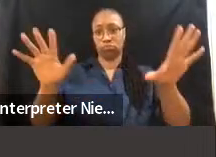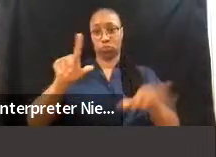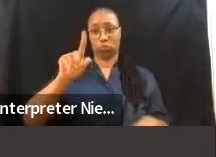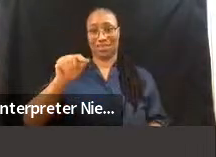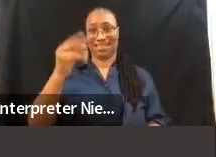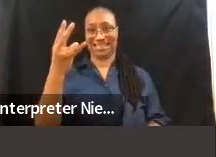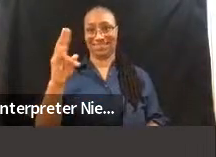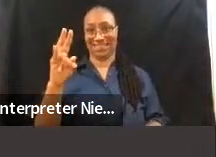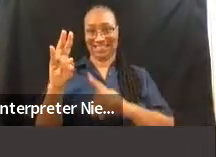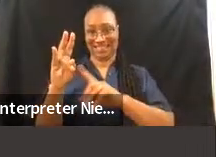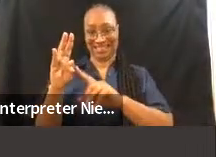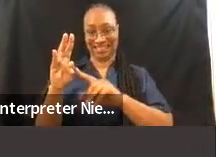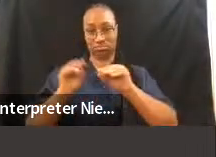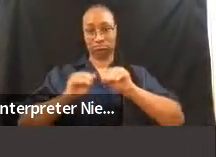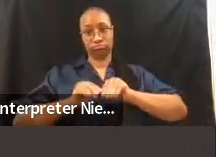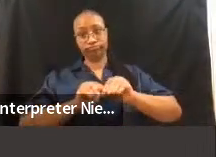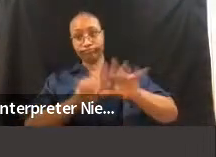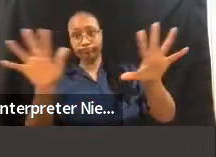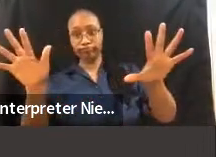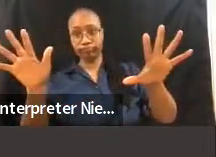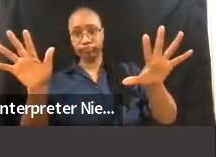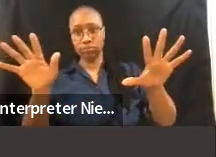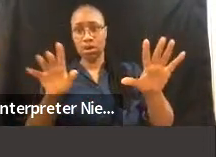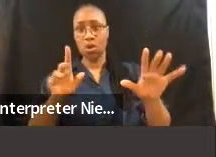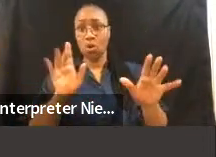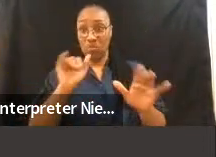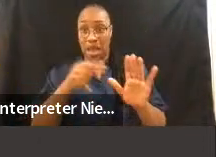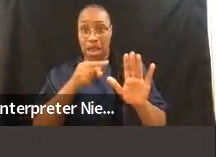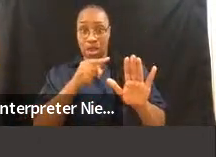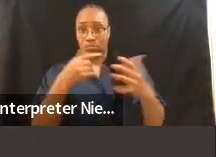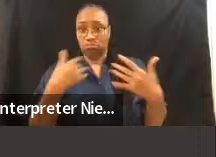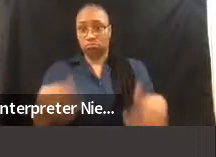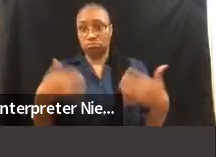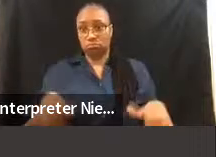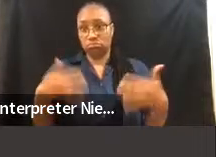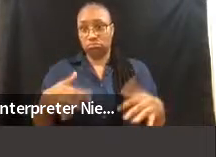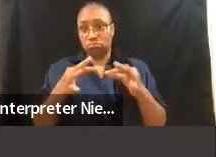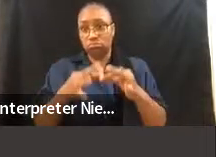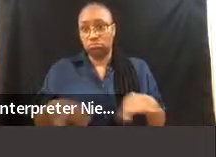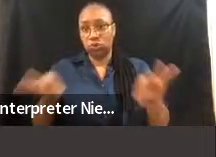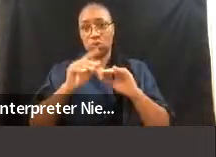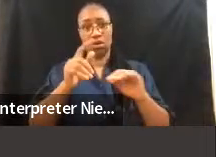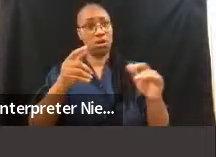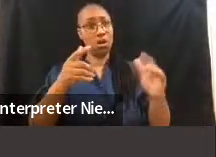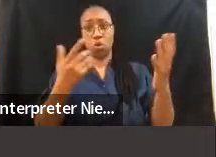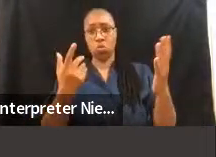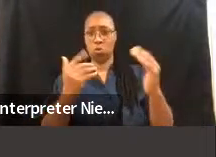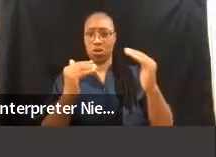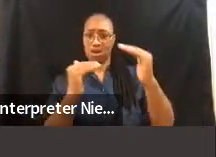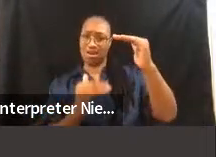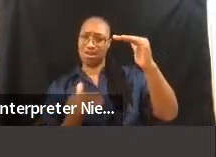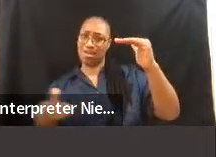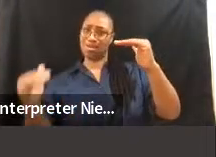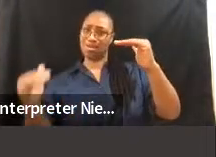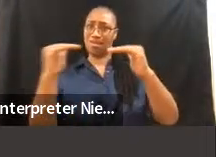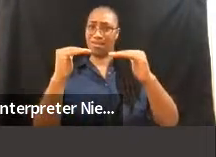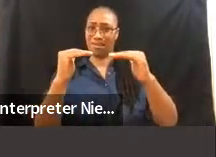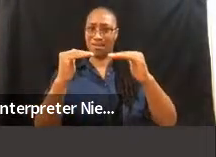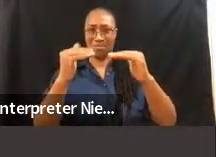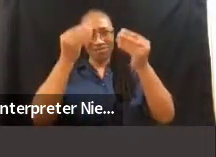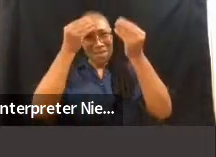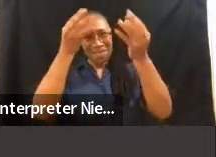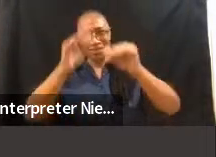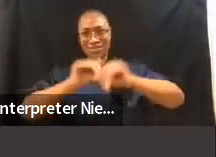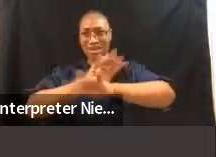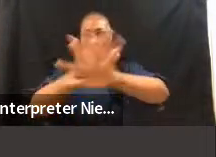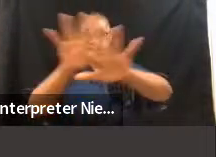The standards are a critical aspect to addressing the healthcare disparities of people with disabilities. However, they do